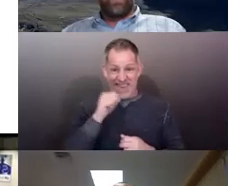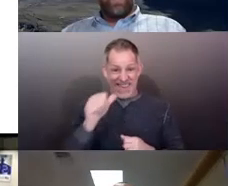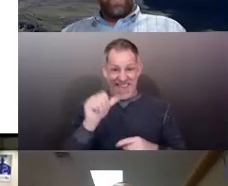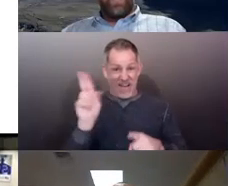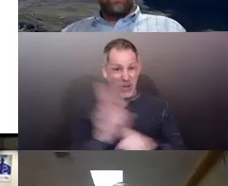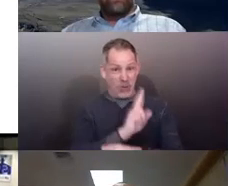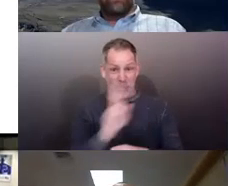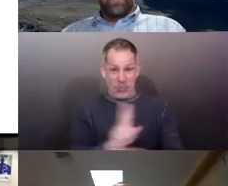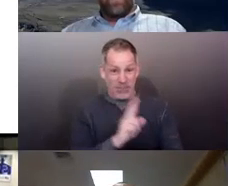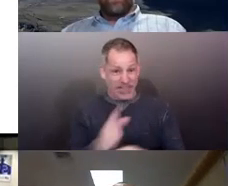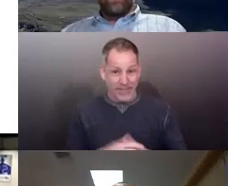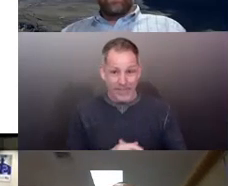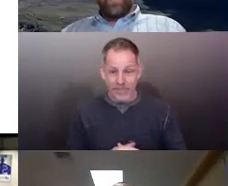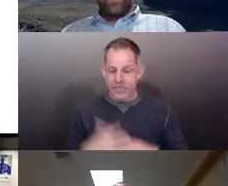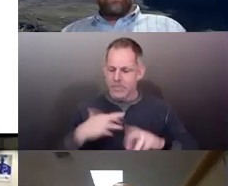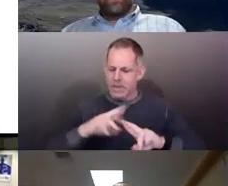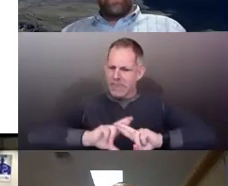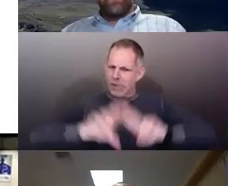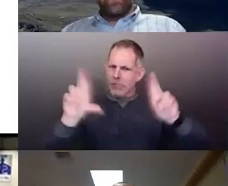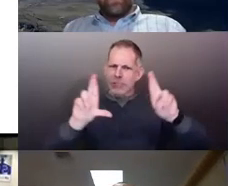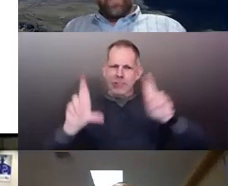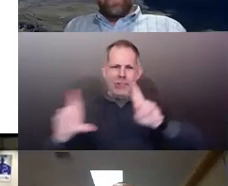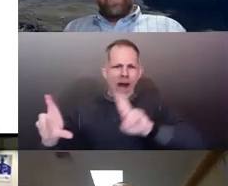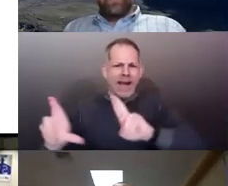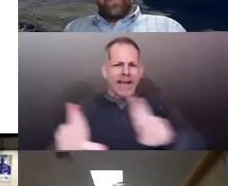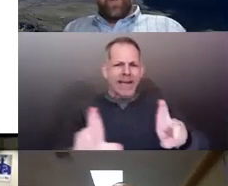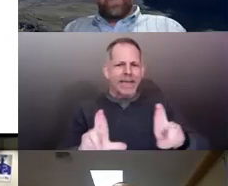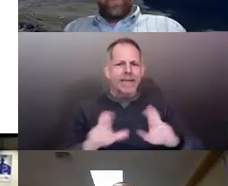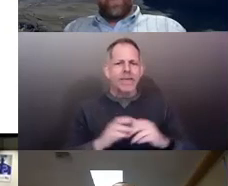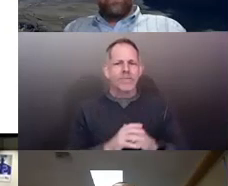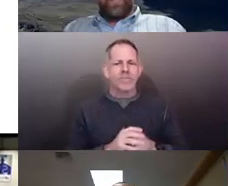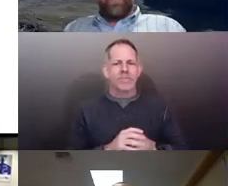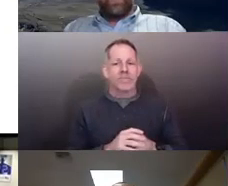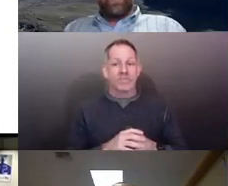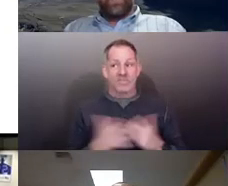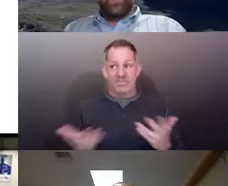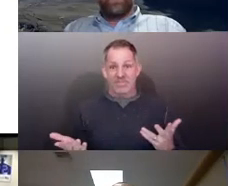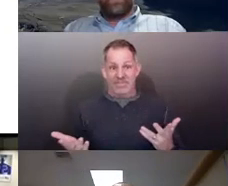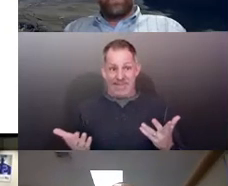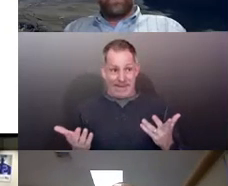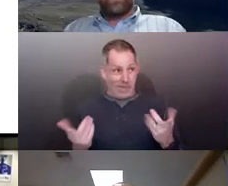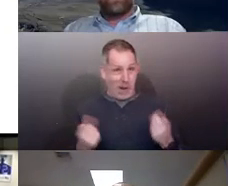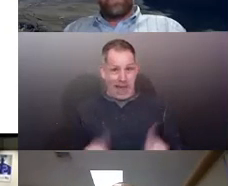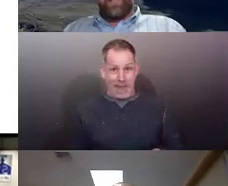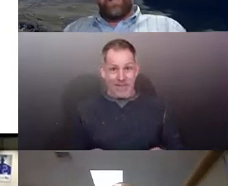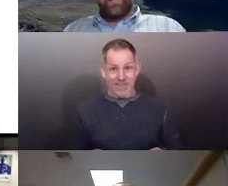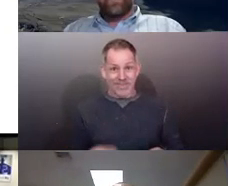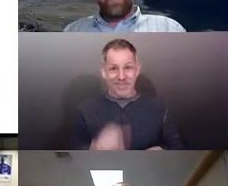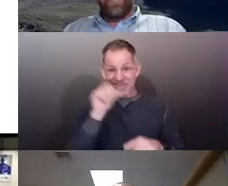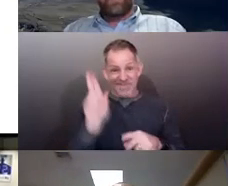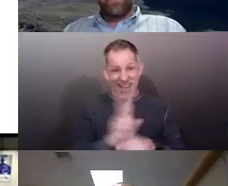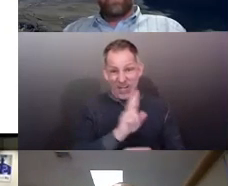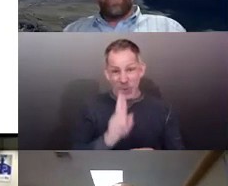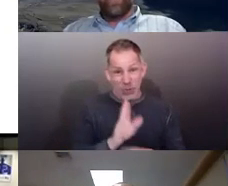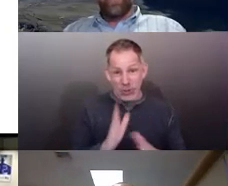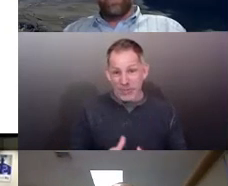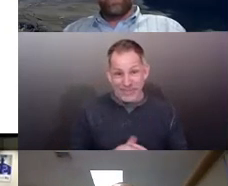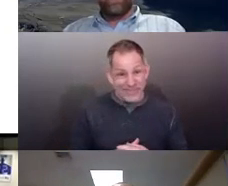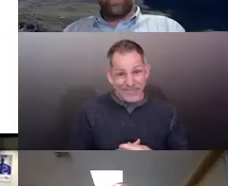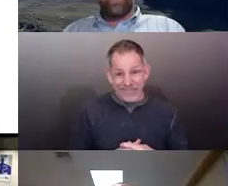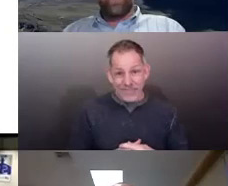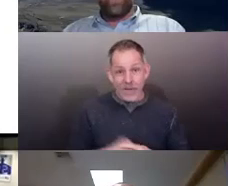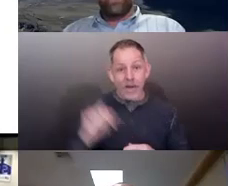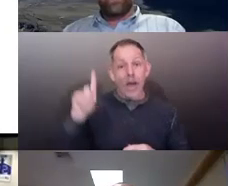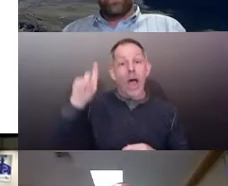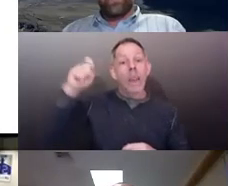one. The executive, as part of his proclamation, also empowered our EMS and dispatch protocol